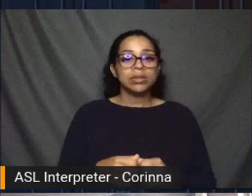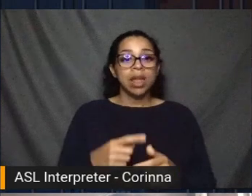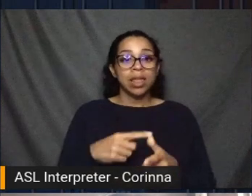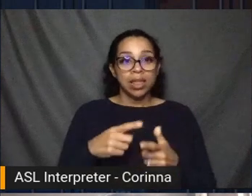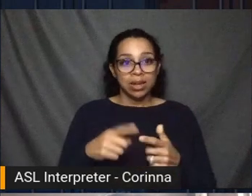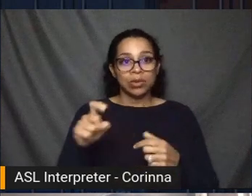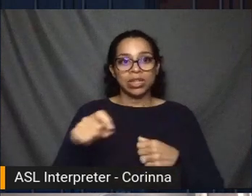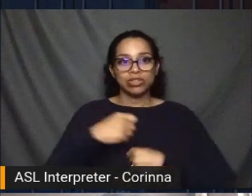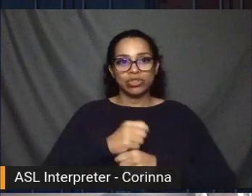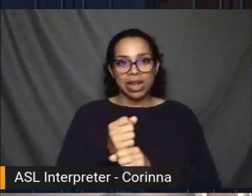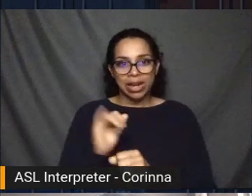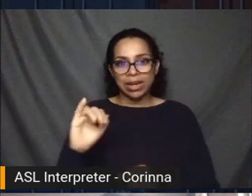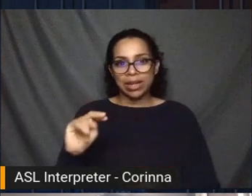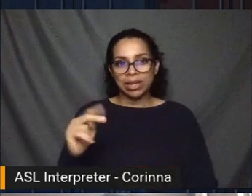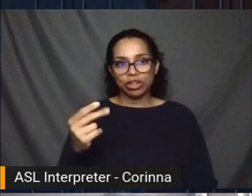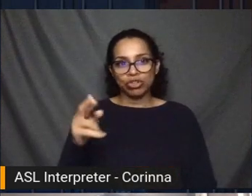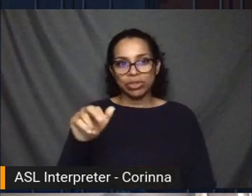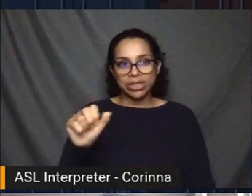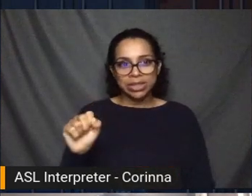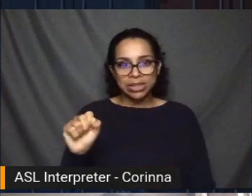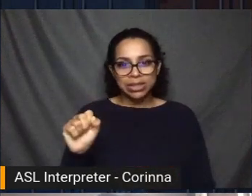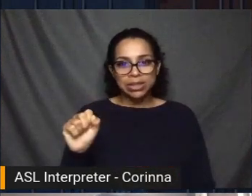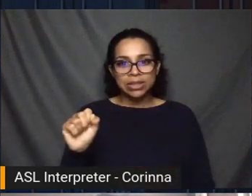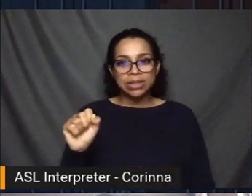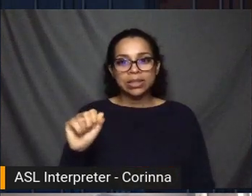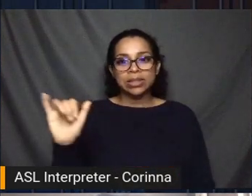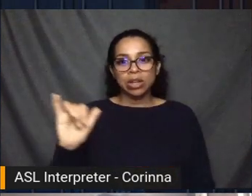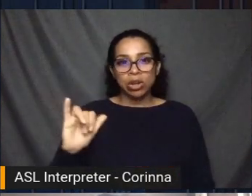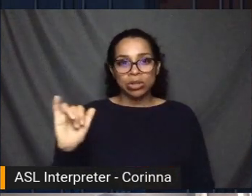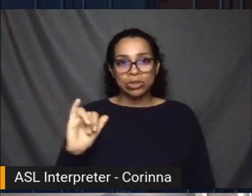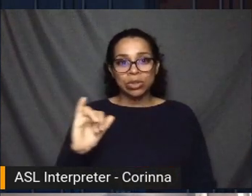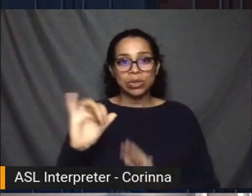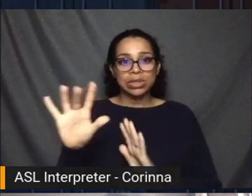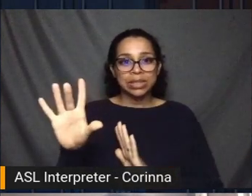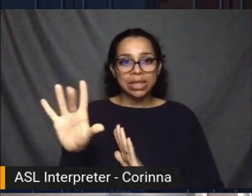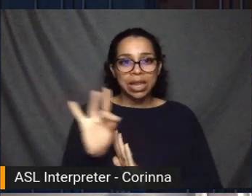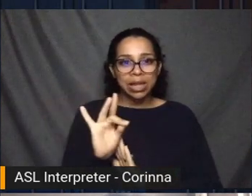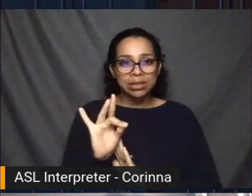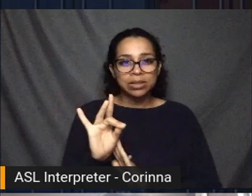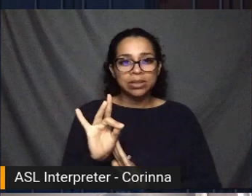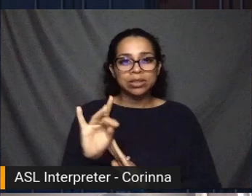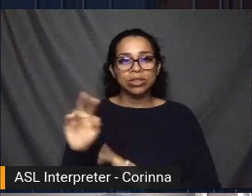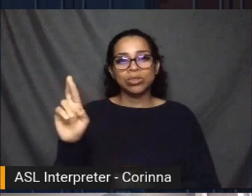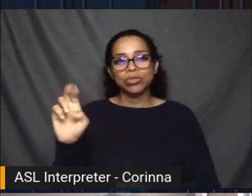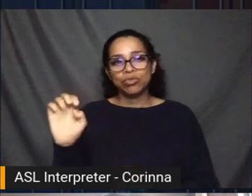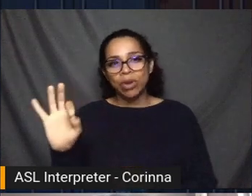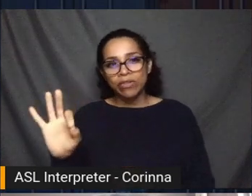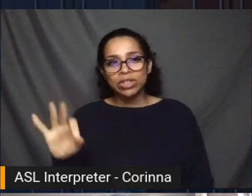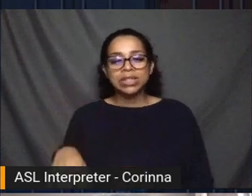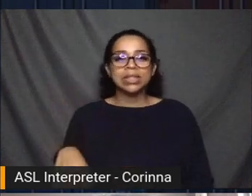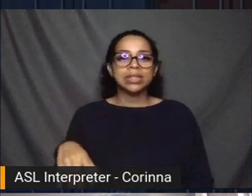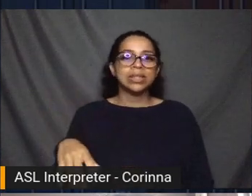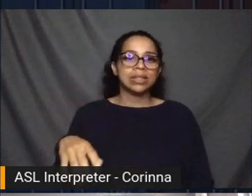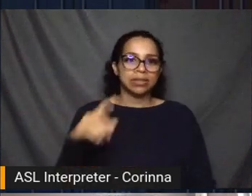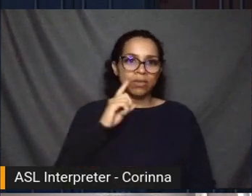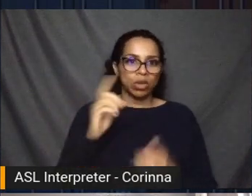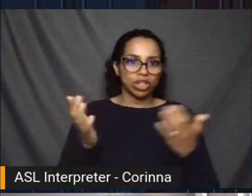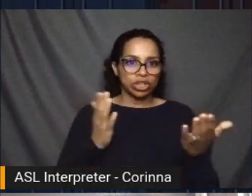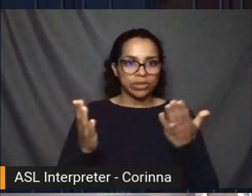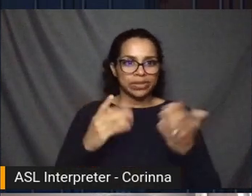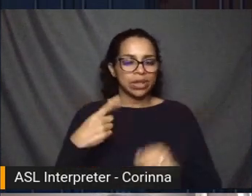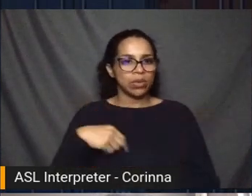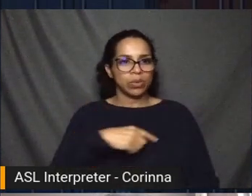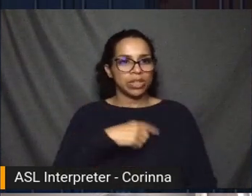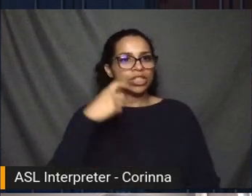an ingress that also selects, basically references the service that we